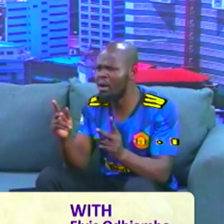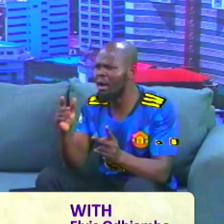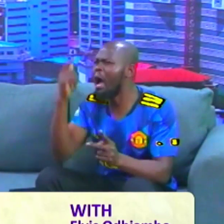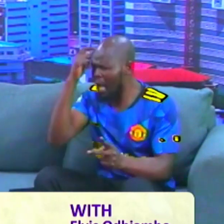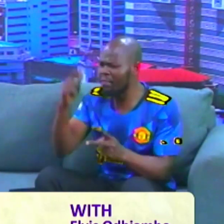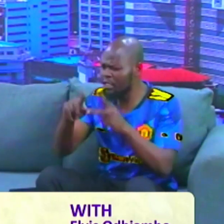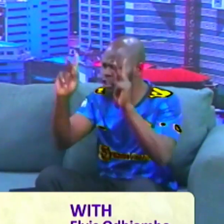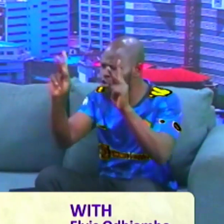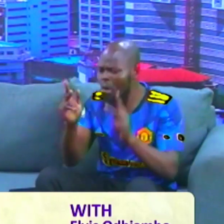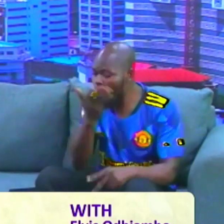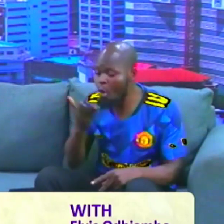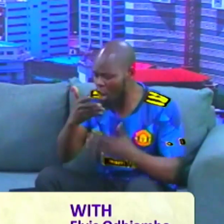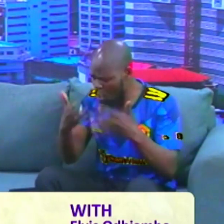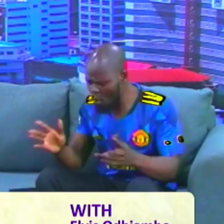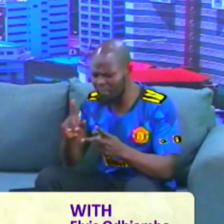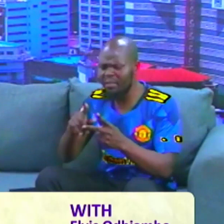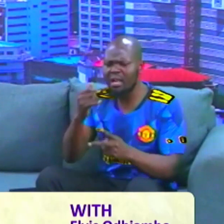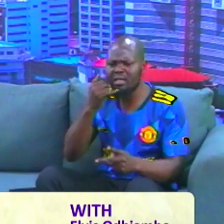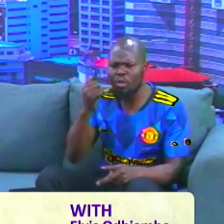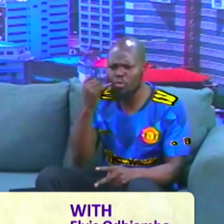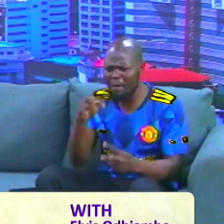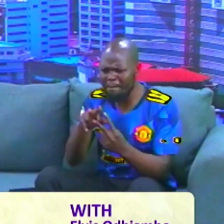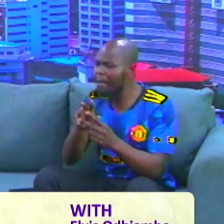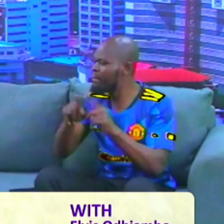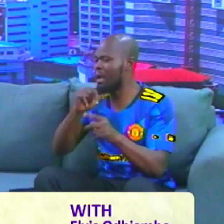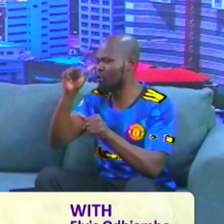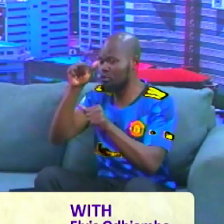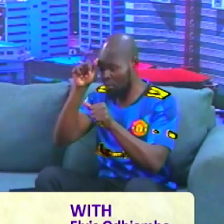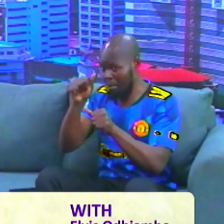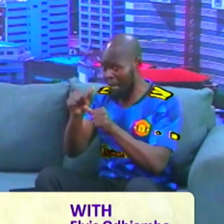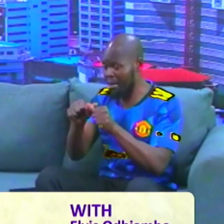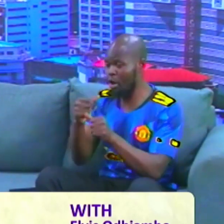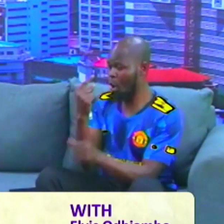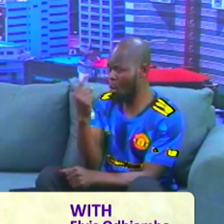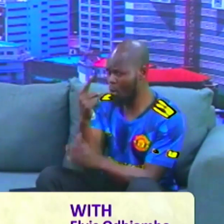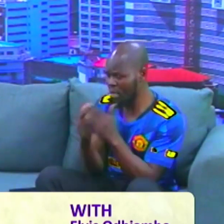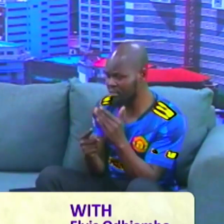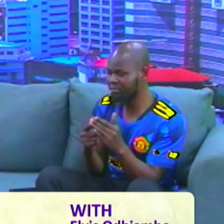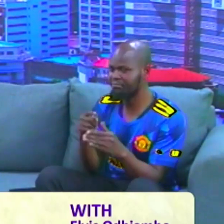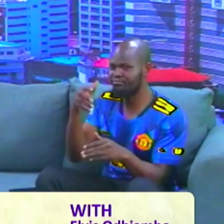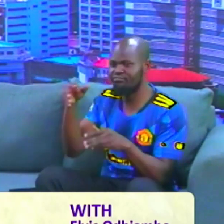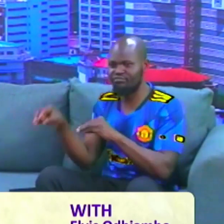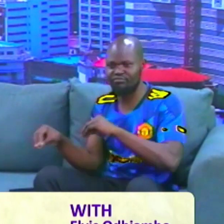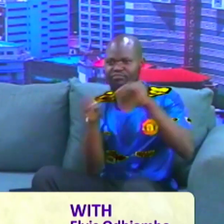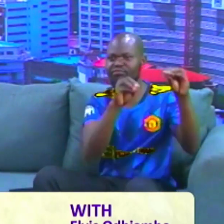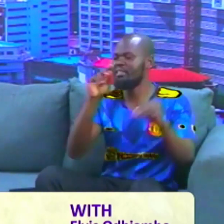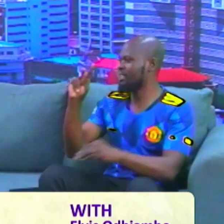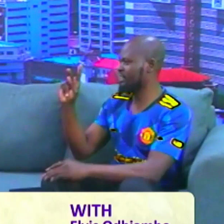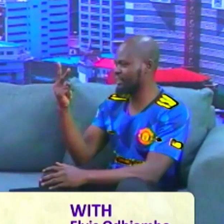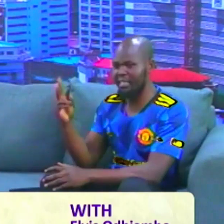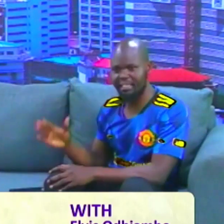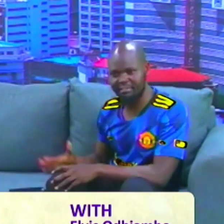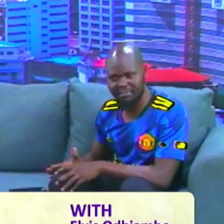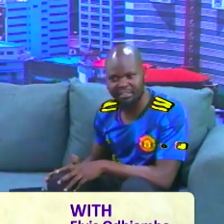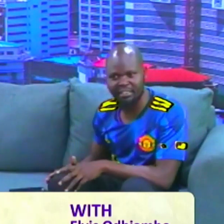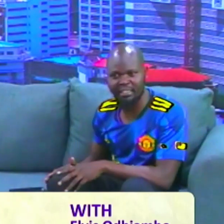And also the Oilers in that tournament, Dallas 7, they lost in Kisumu. Right. Nakuru, I can't remember